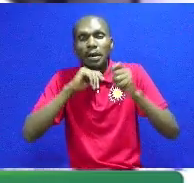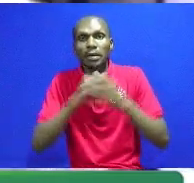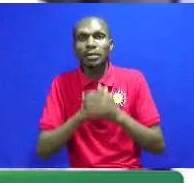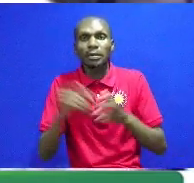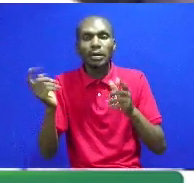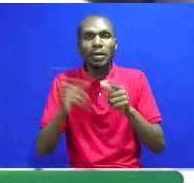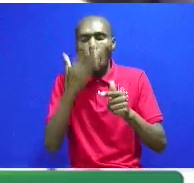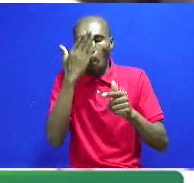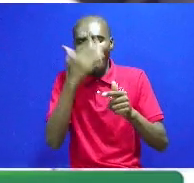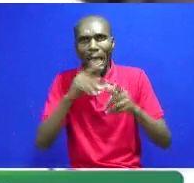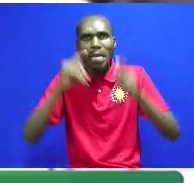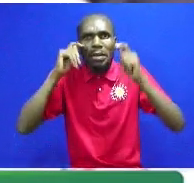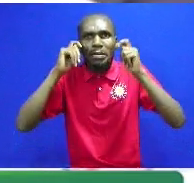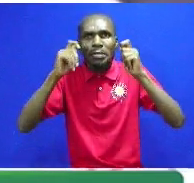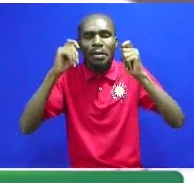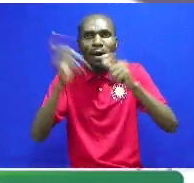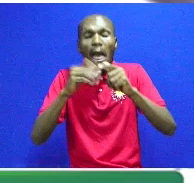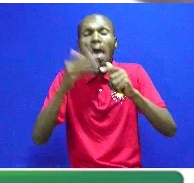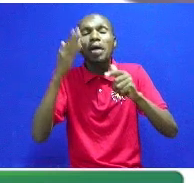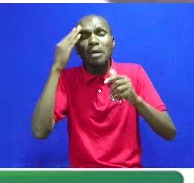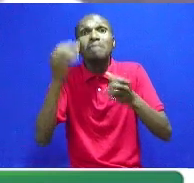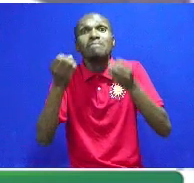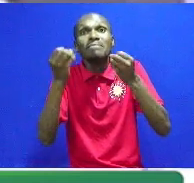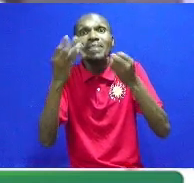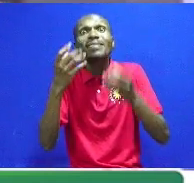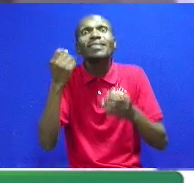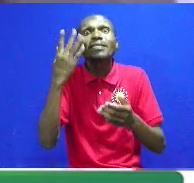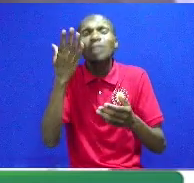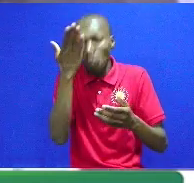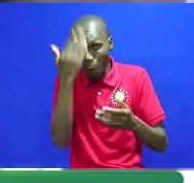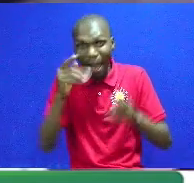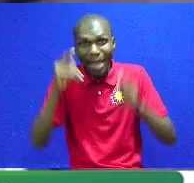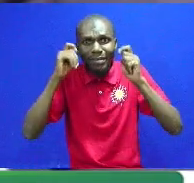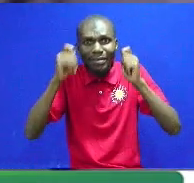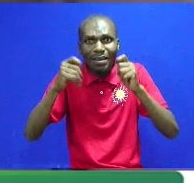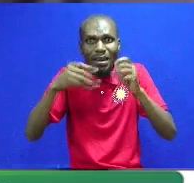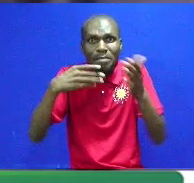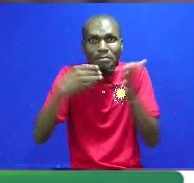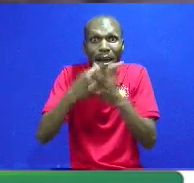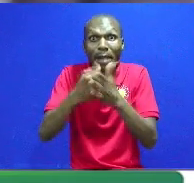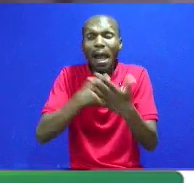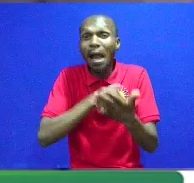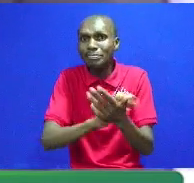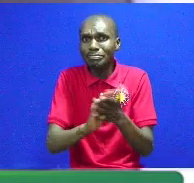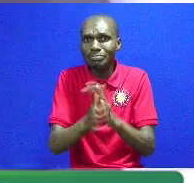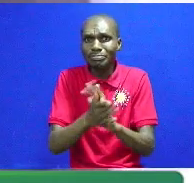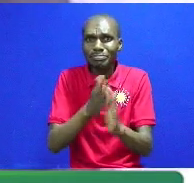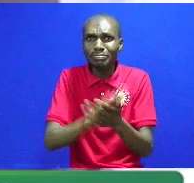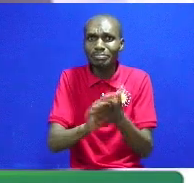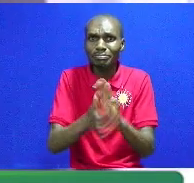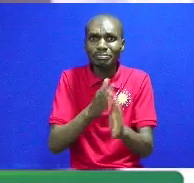sababu yenye tulienda strike najua wengi wenu mnajua mishahara yetu inachelewa